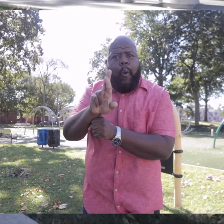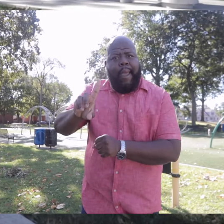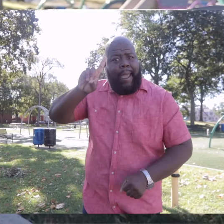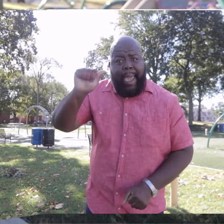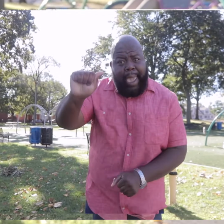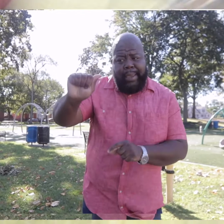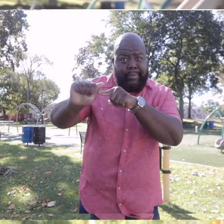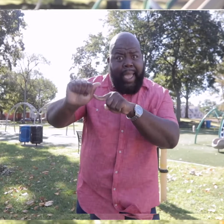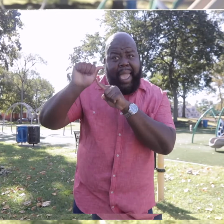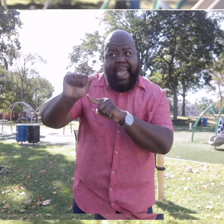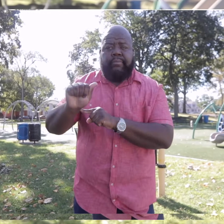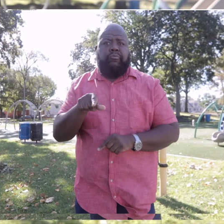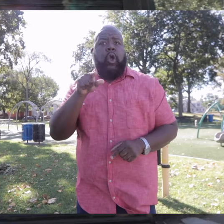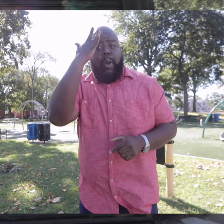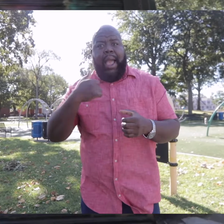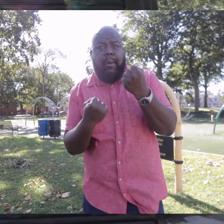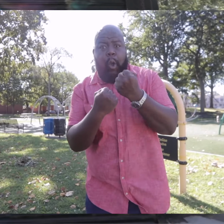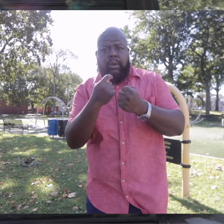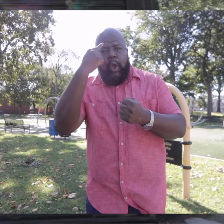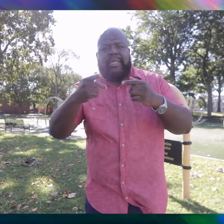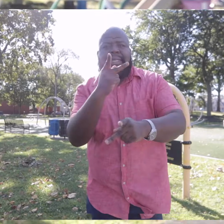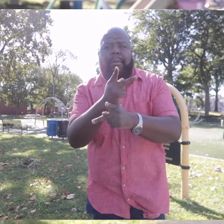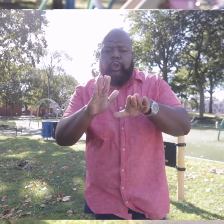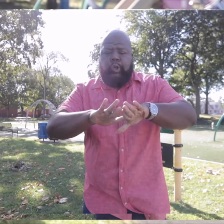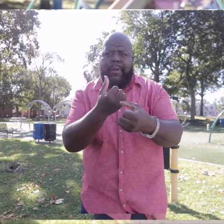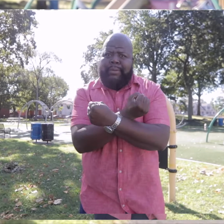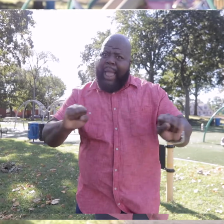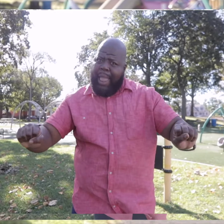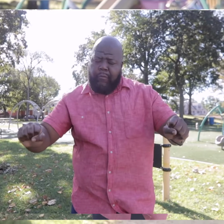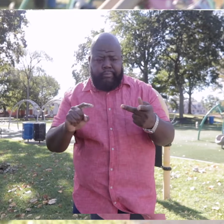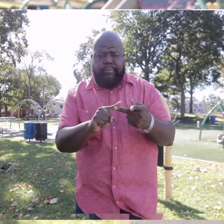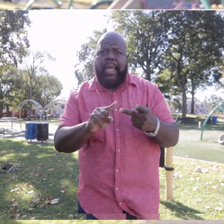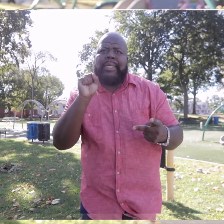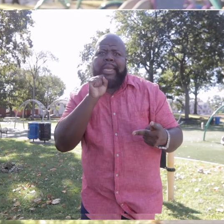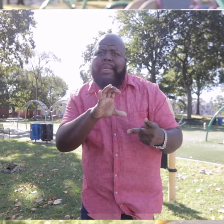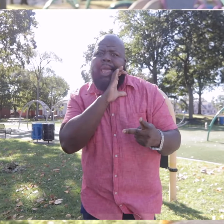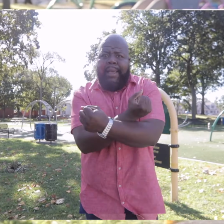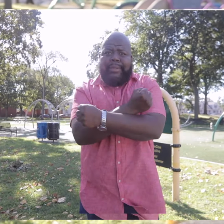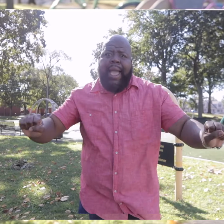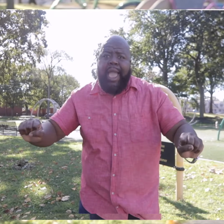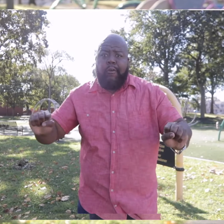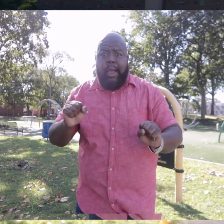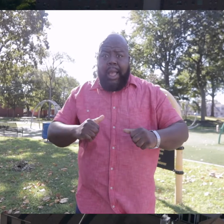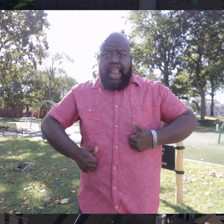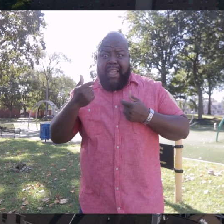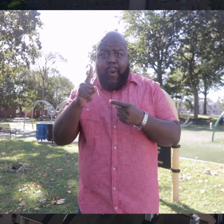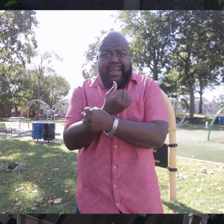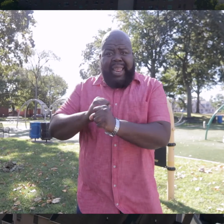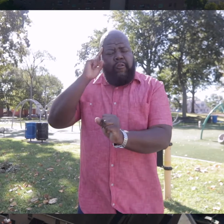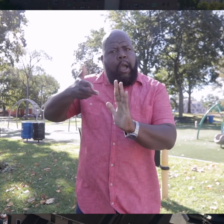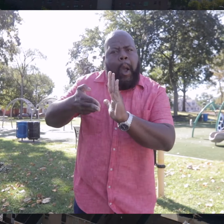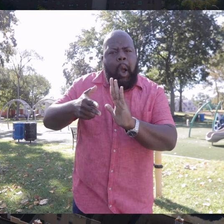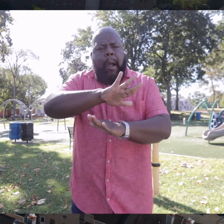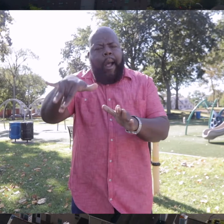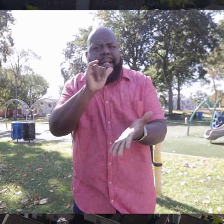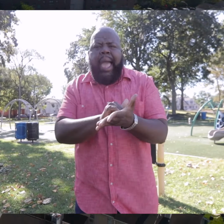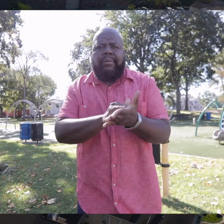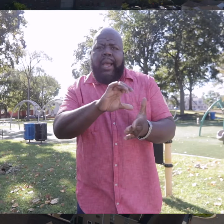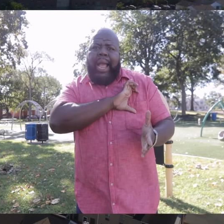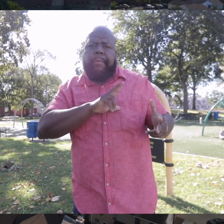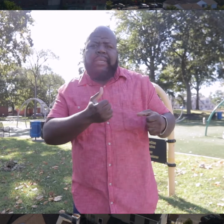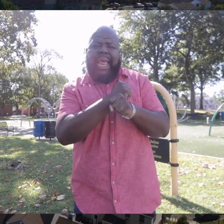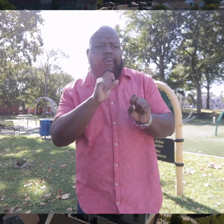support. Number three, public safety in the South Side. And number four, reasonable housing for the residents in